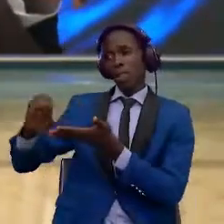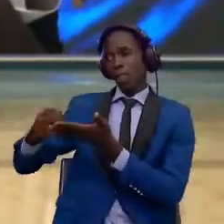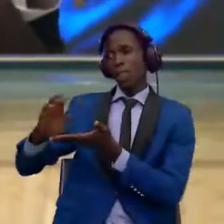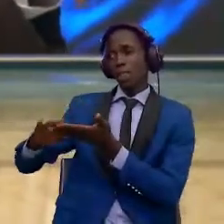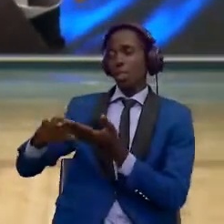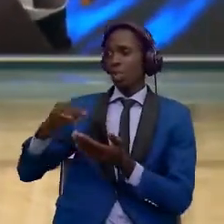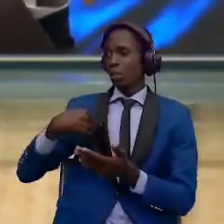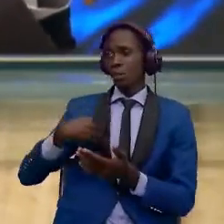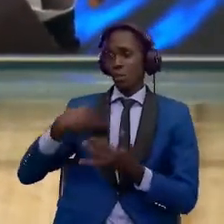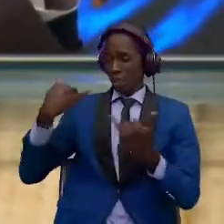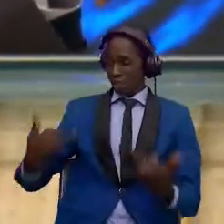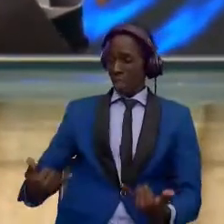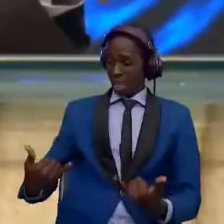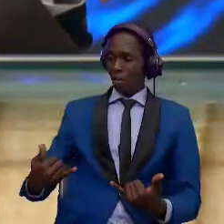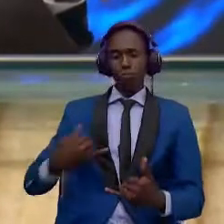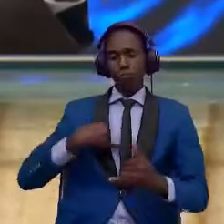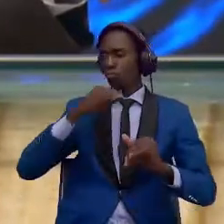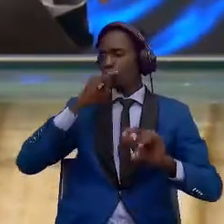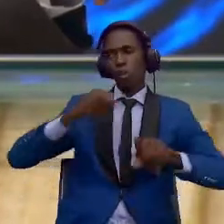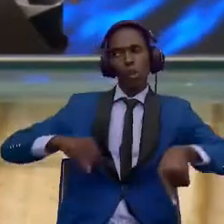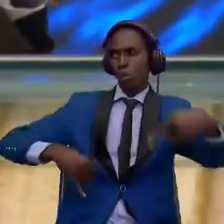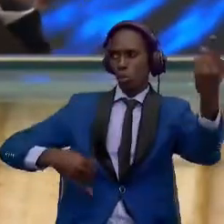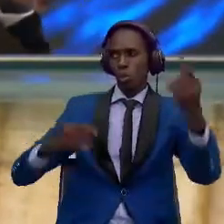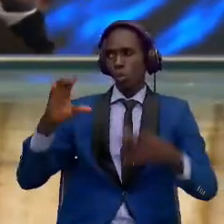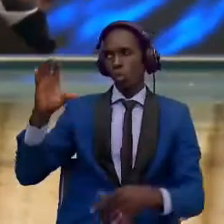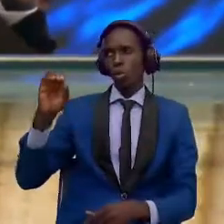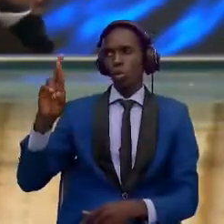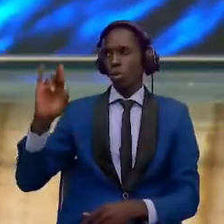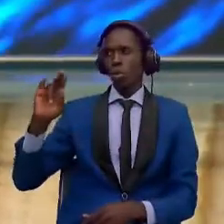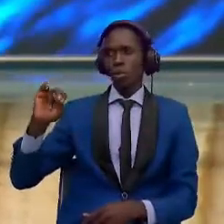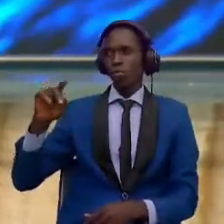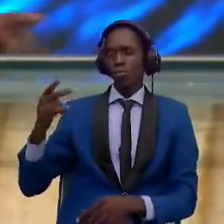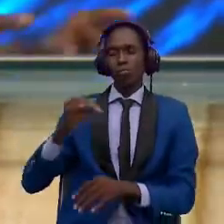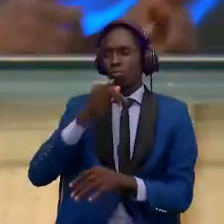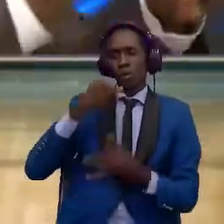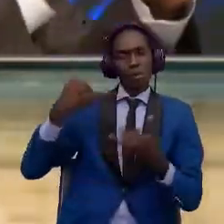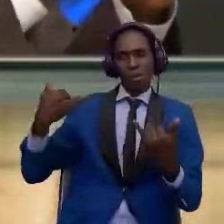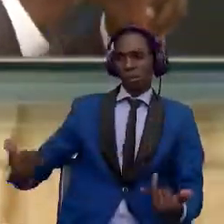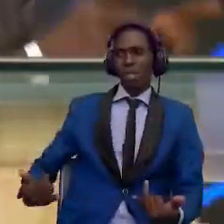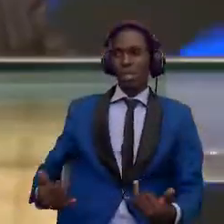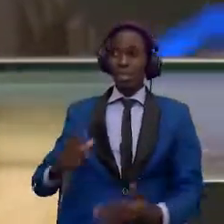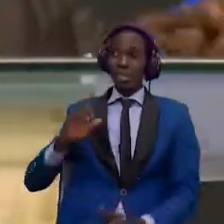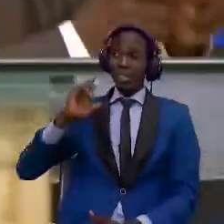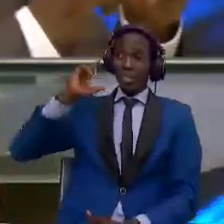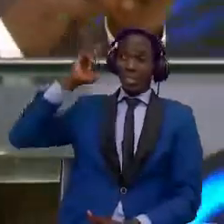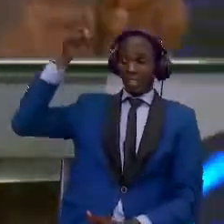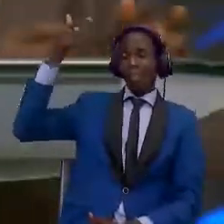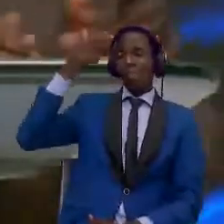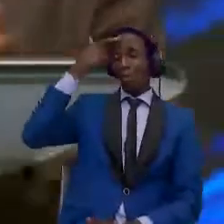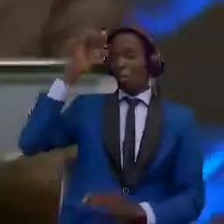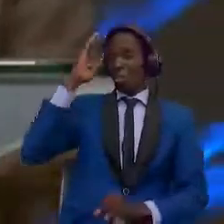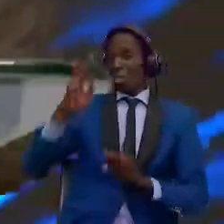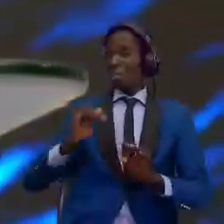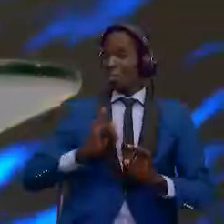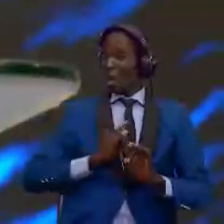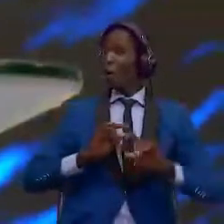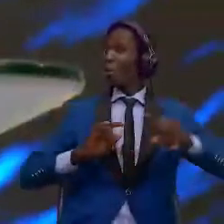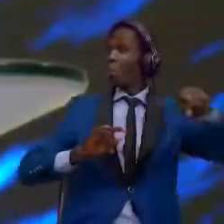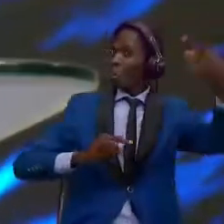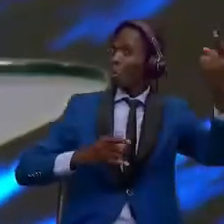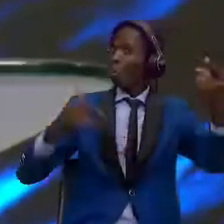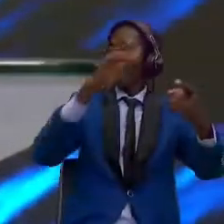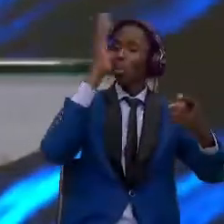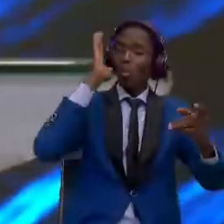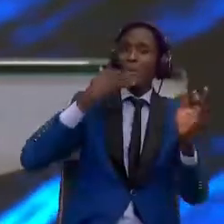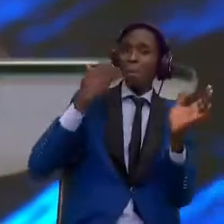was humility on the side of Paul that he said, Apollos, come at this time. It was humility on the side of Apollos. I